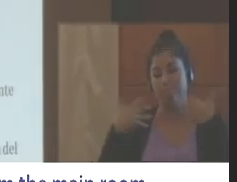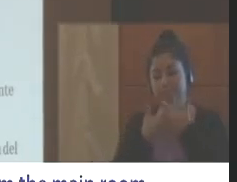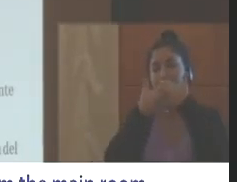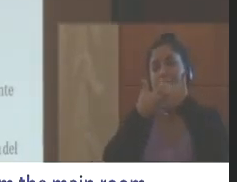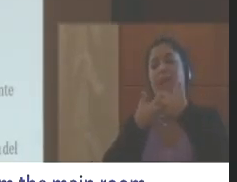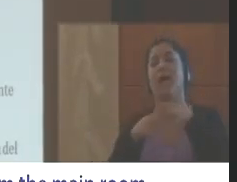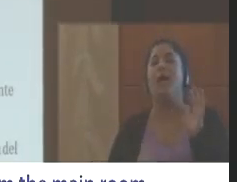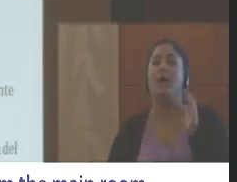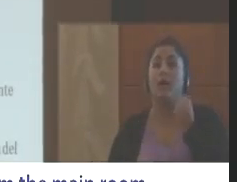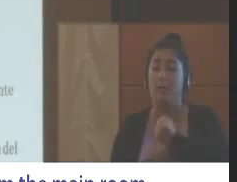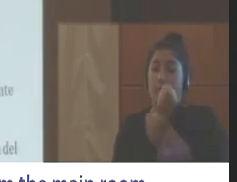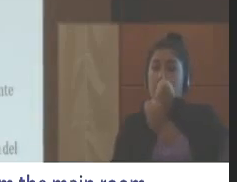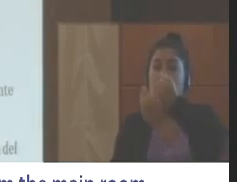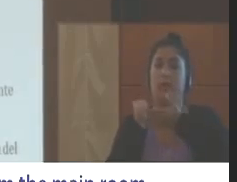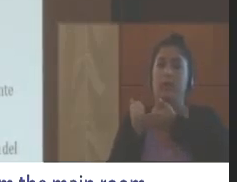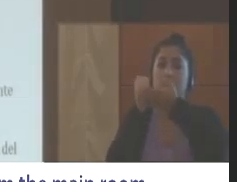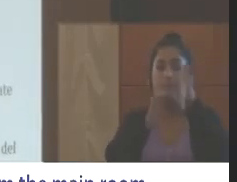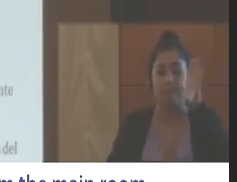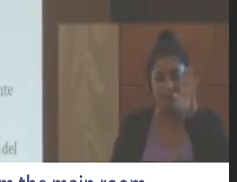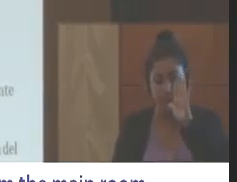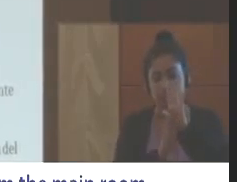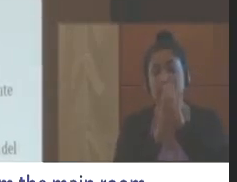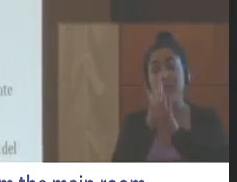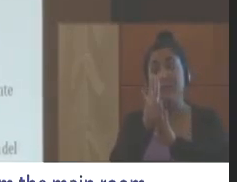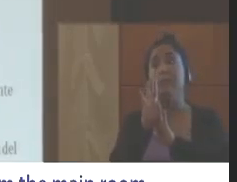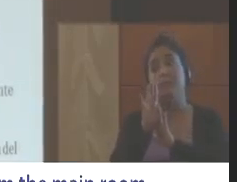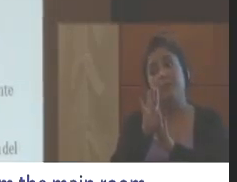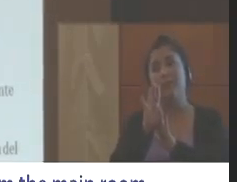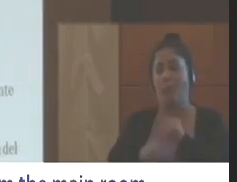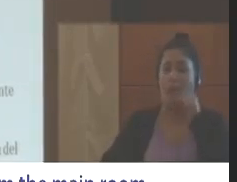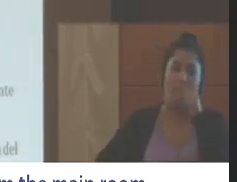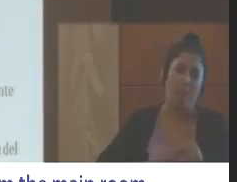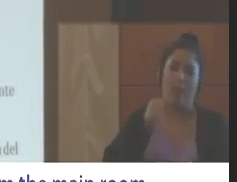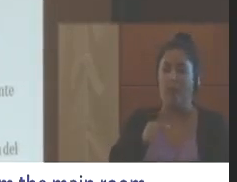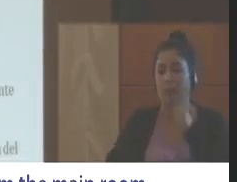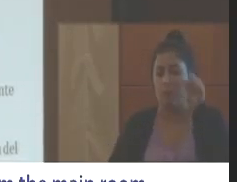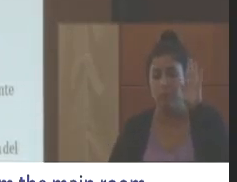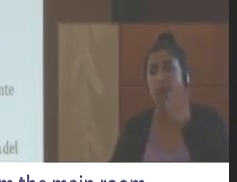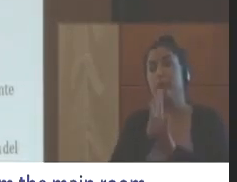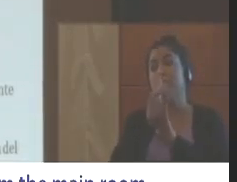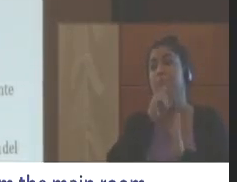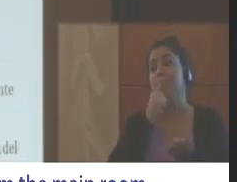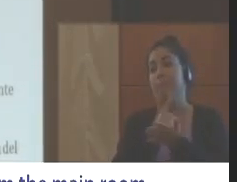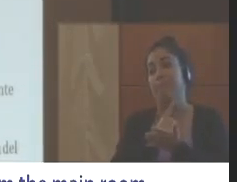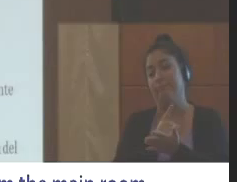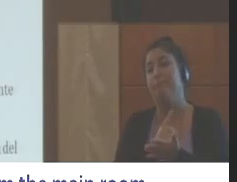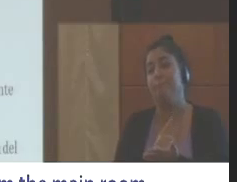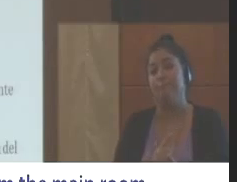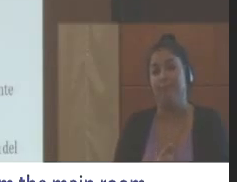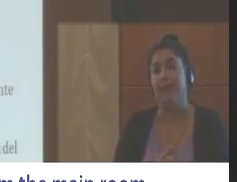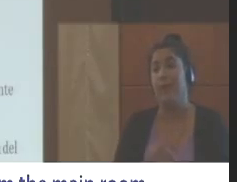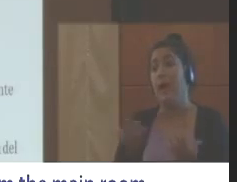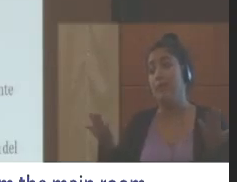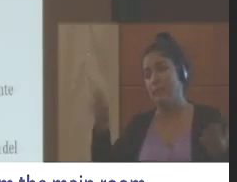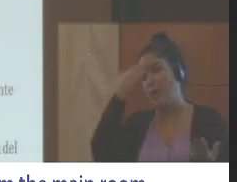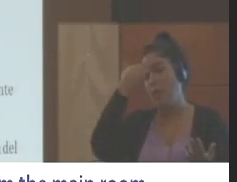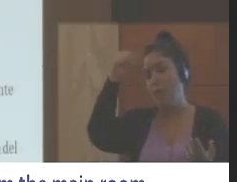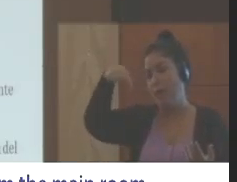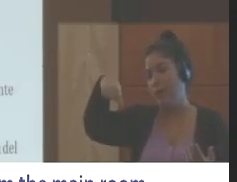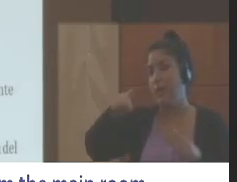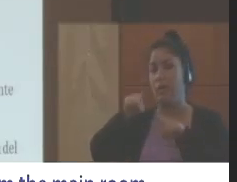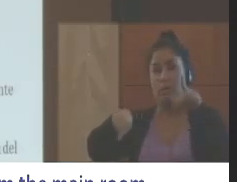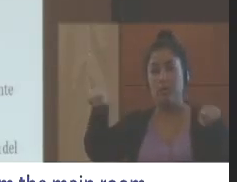aspects which together have allowed us to make progress, important progress within the public sector. Most